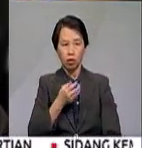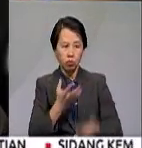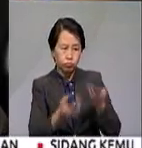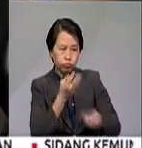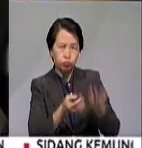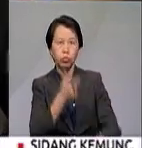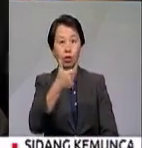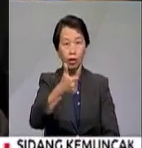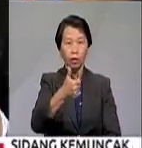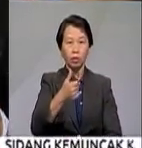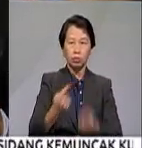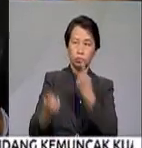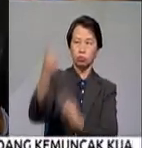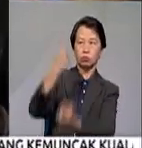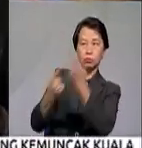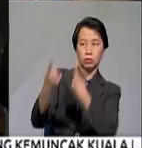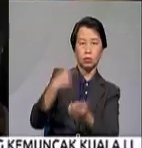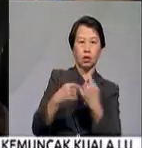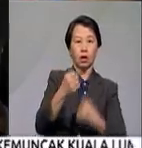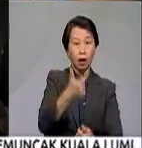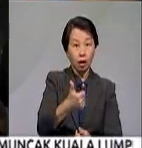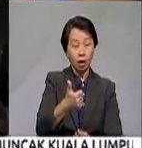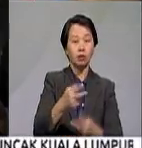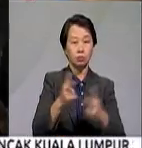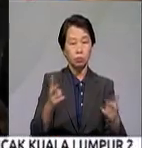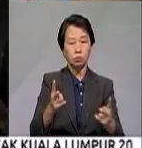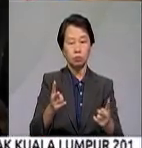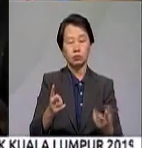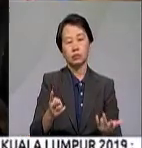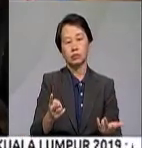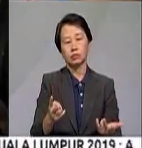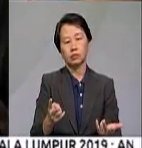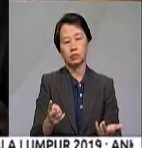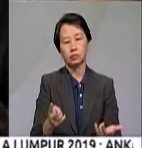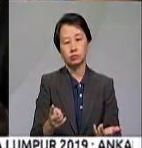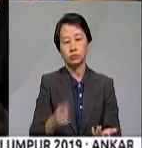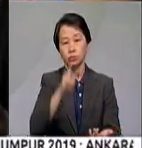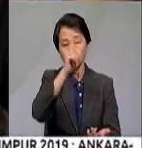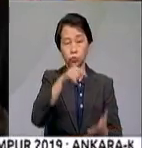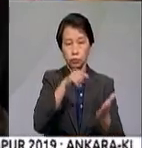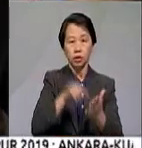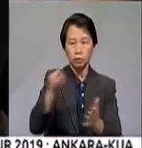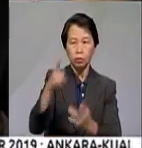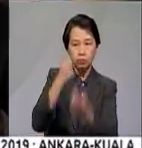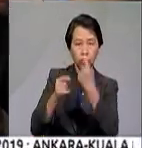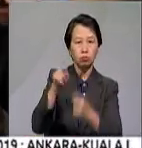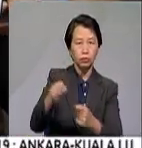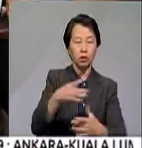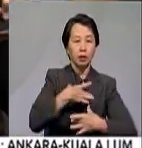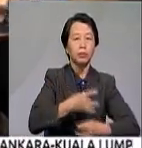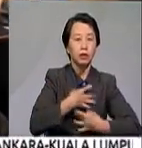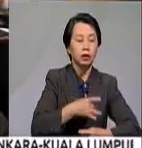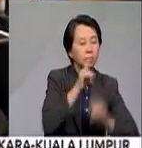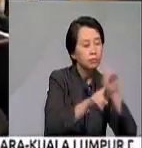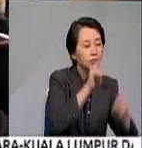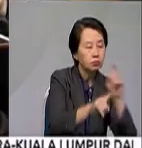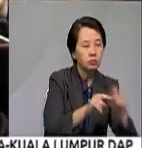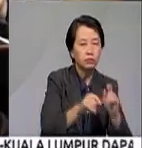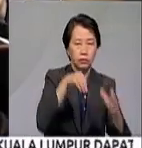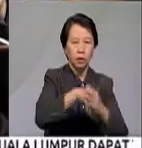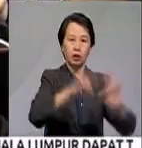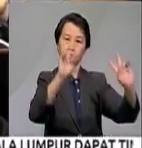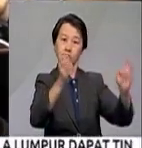The question they asked seems to show that they take an interest in the